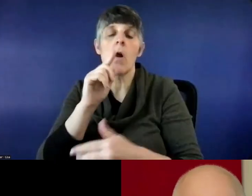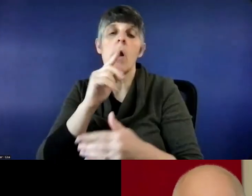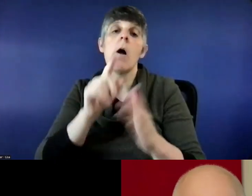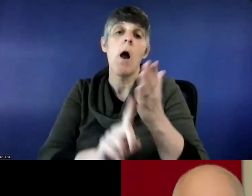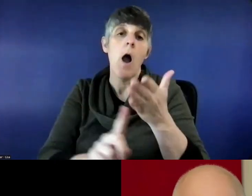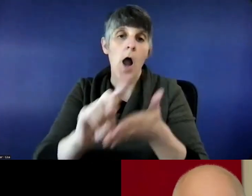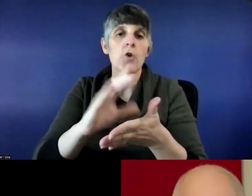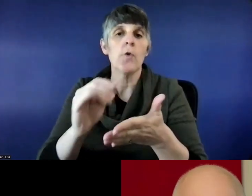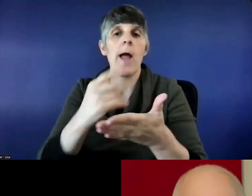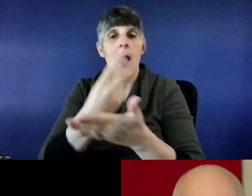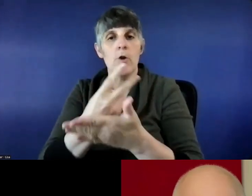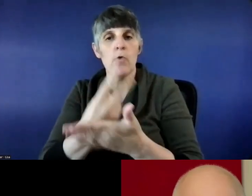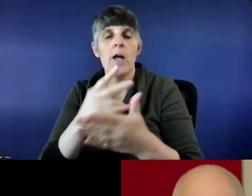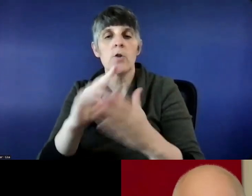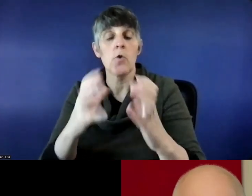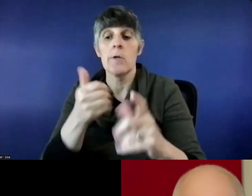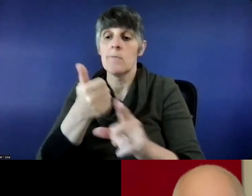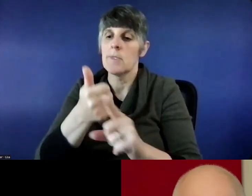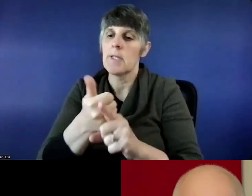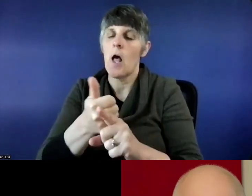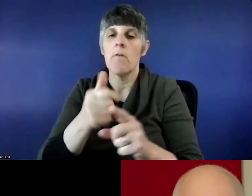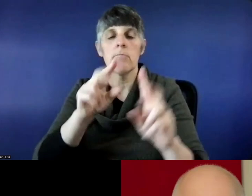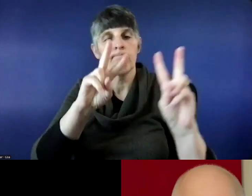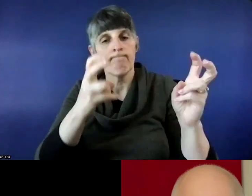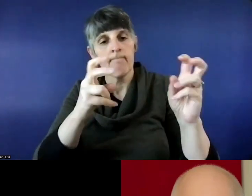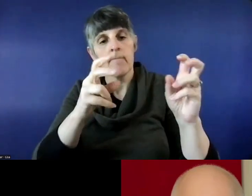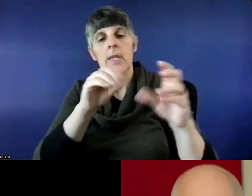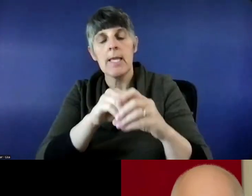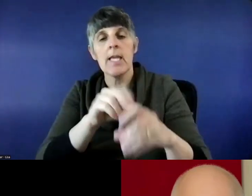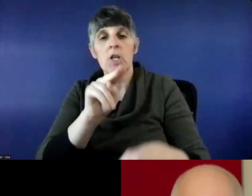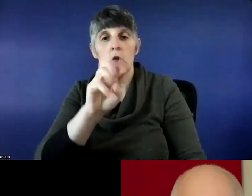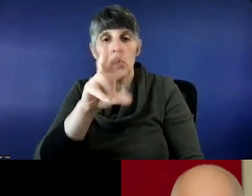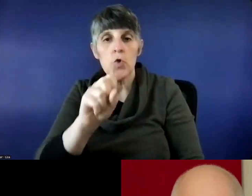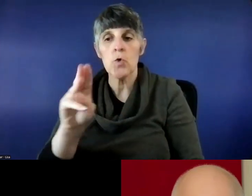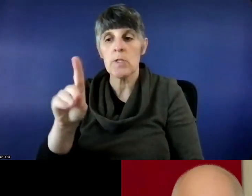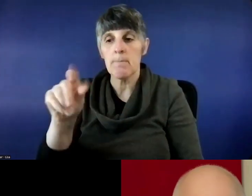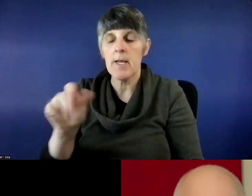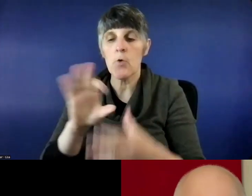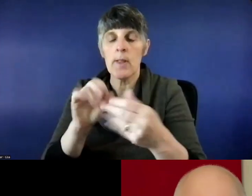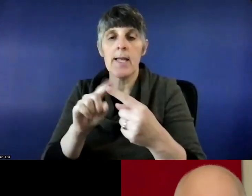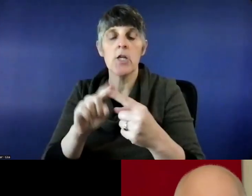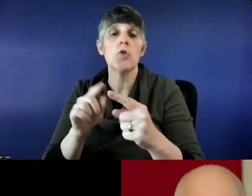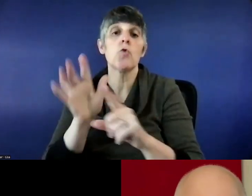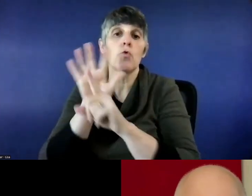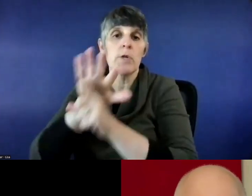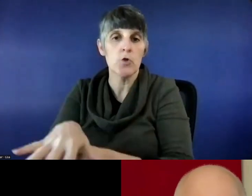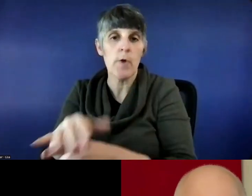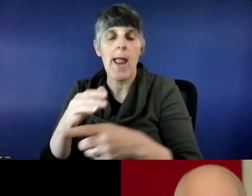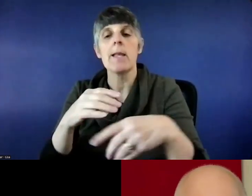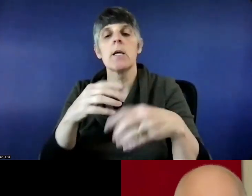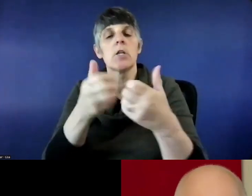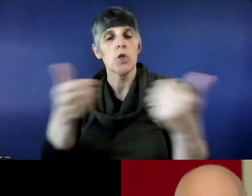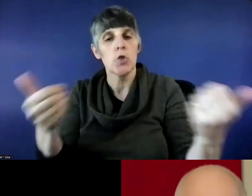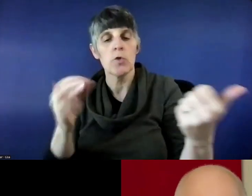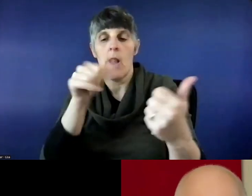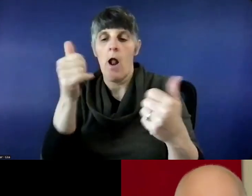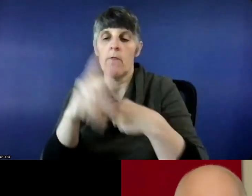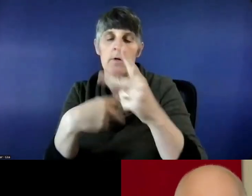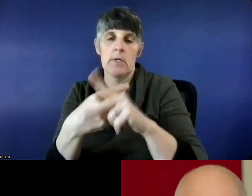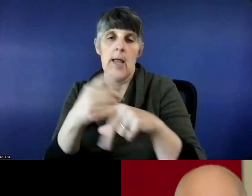courses. Guy is frequently cited in news and media coverage related to restraint, seclusion, and other forms of